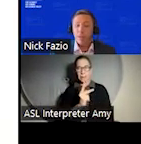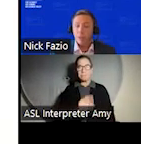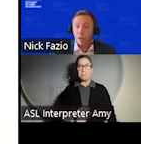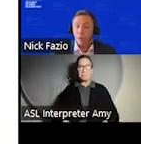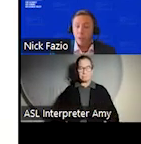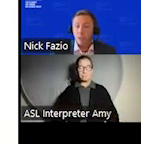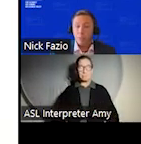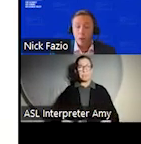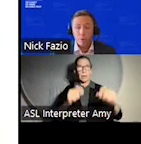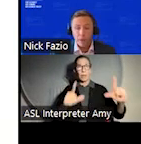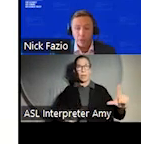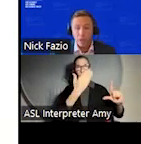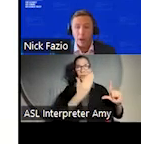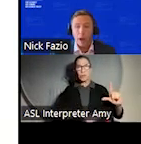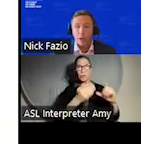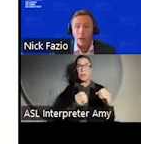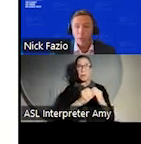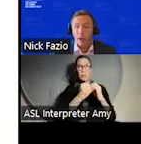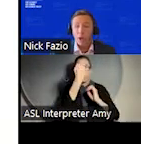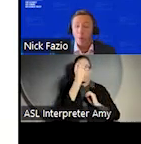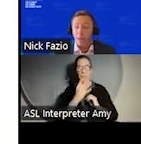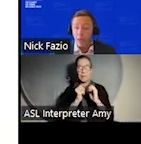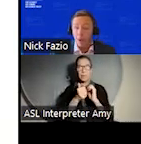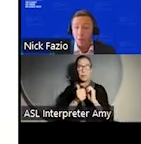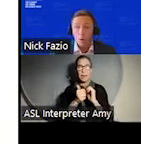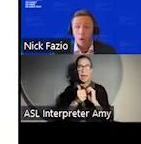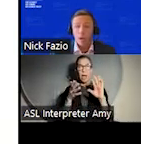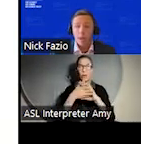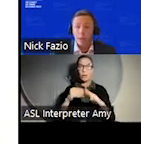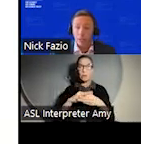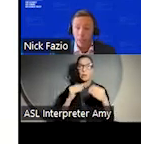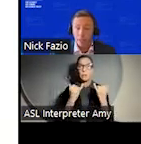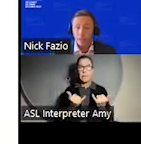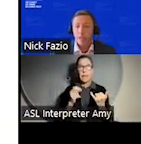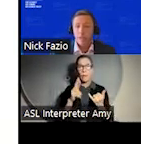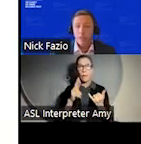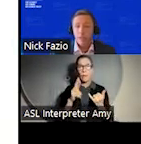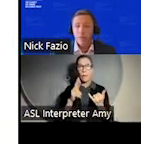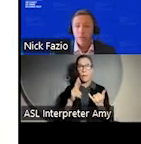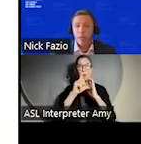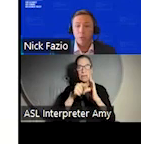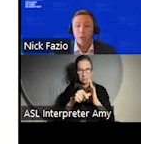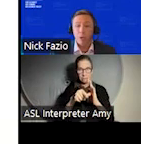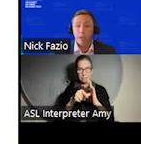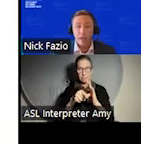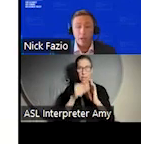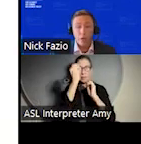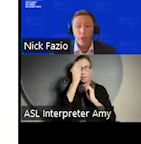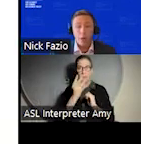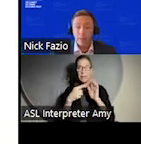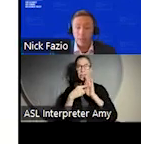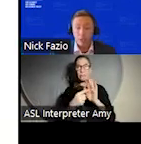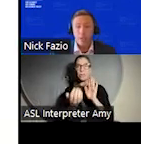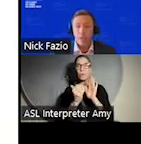And on this screen, you can see more information about how you can provide a comment now or at a later date. This information will be shown again